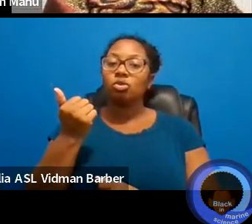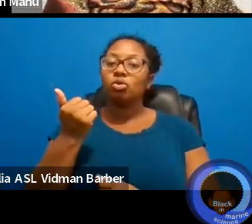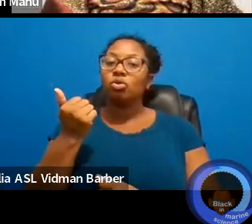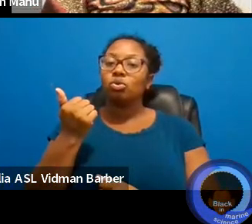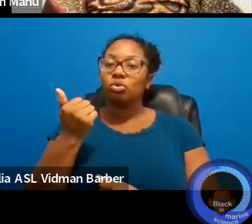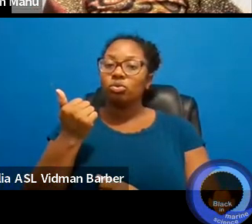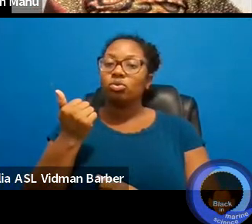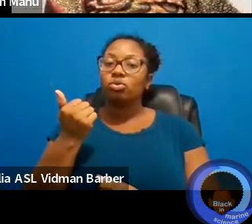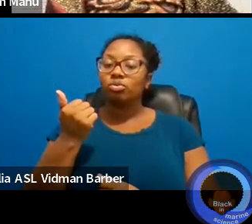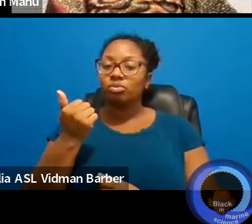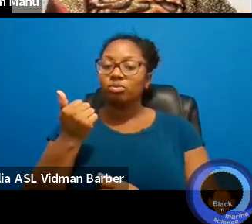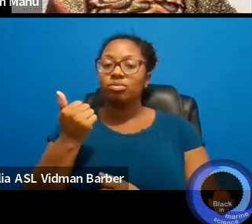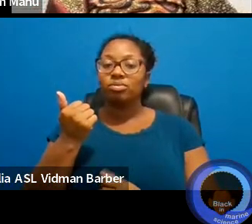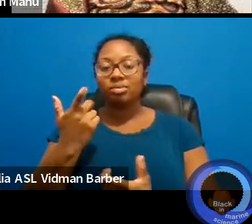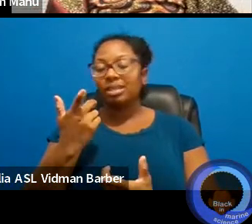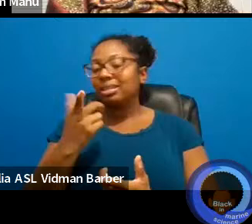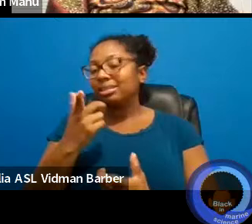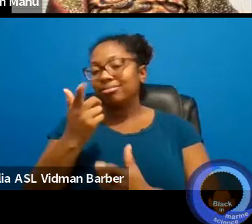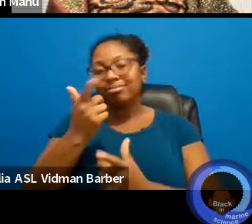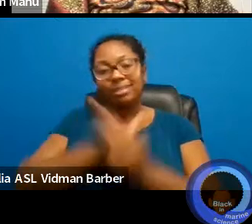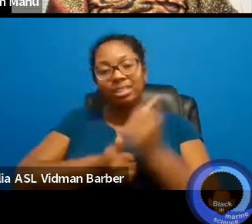we face them in different ways.